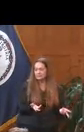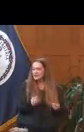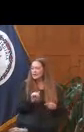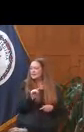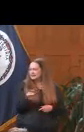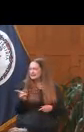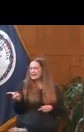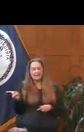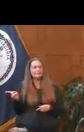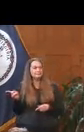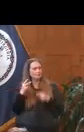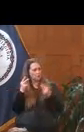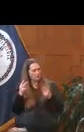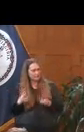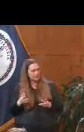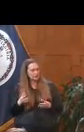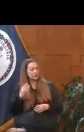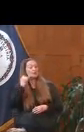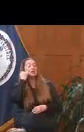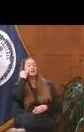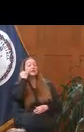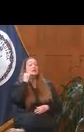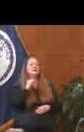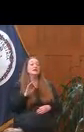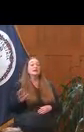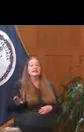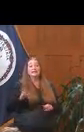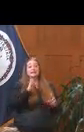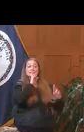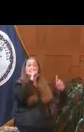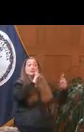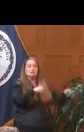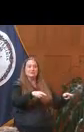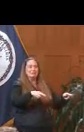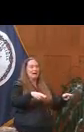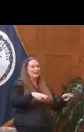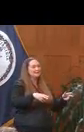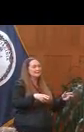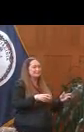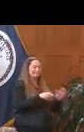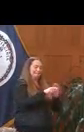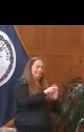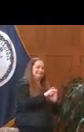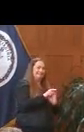his responses drifts into what I deem to be filibuster territory.